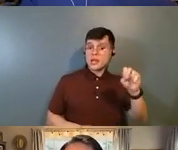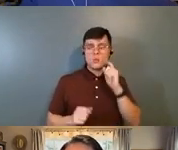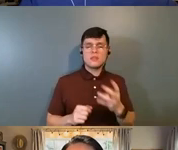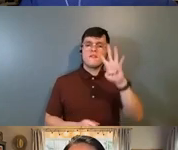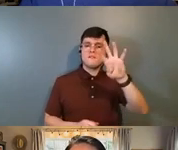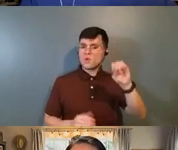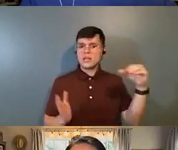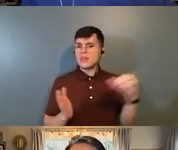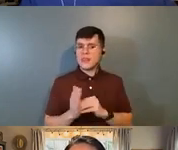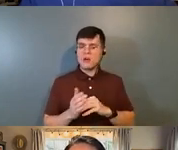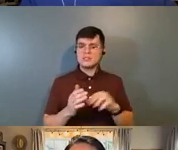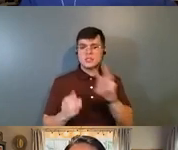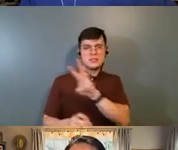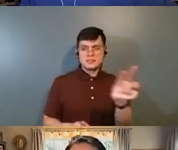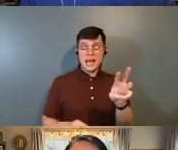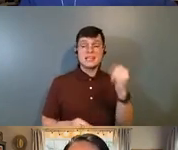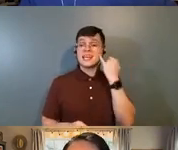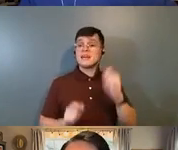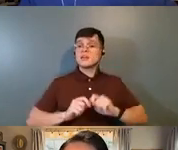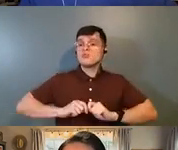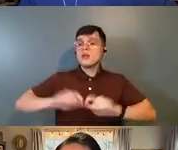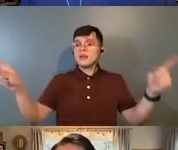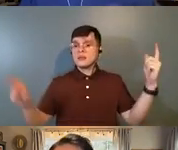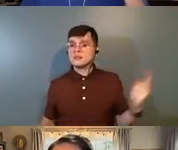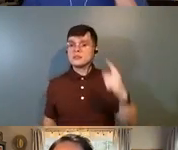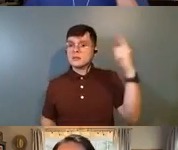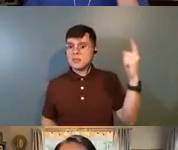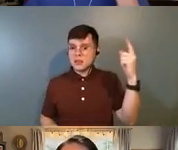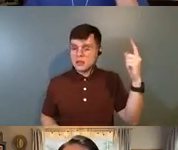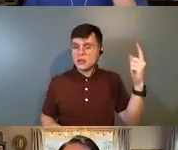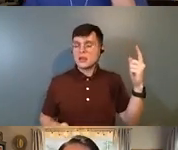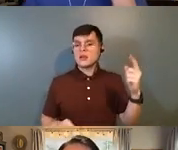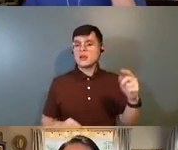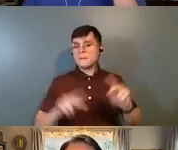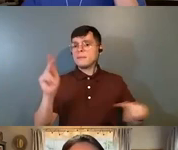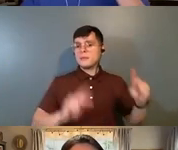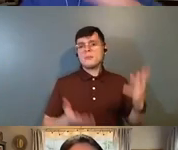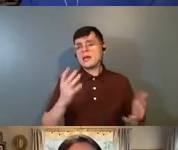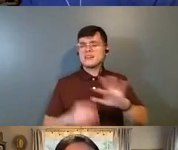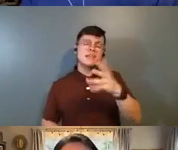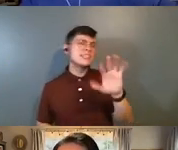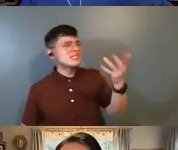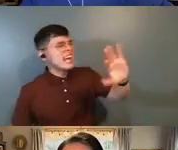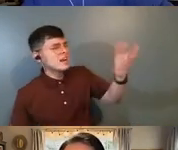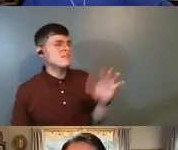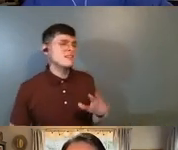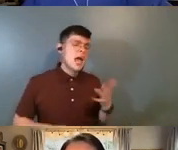if he suddenly releases something that saying headings are ugly, starts inserting stuff people might just kind of, it's just kind